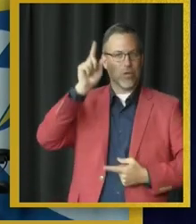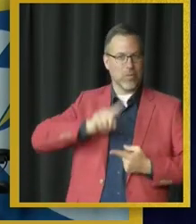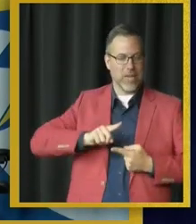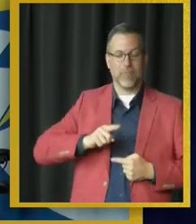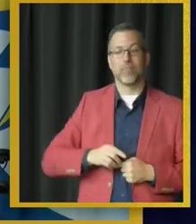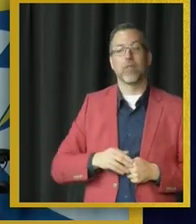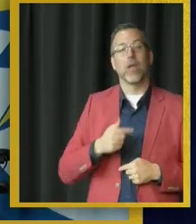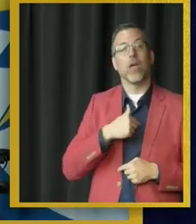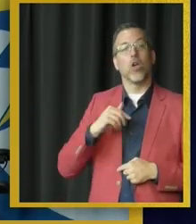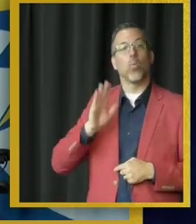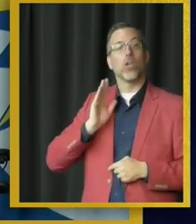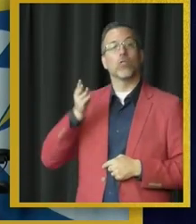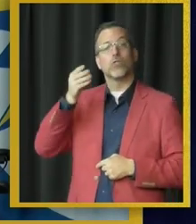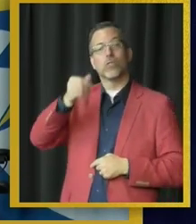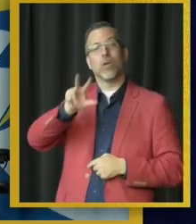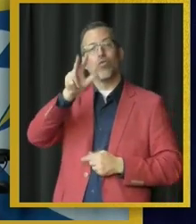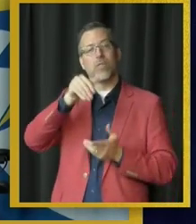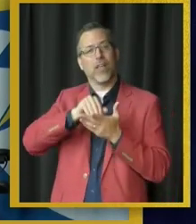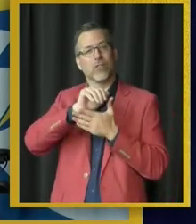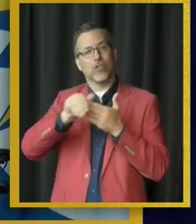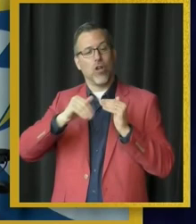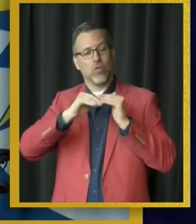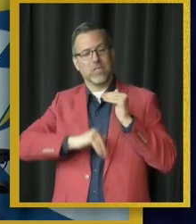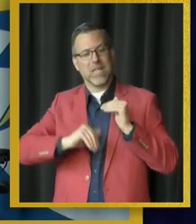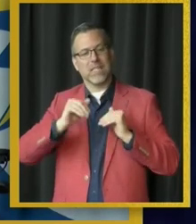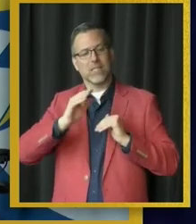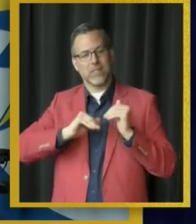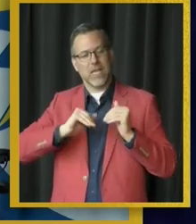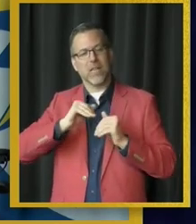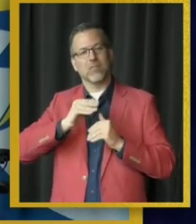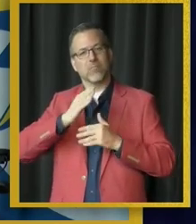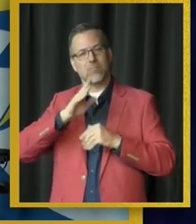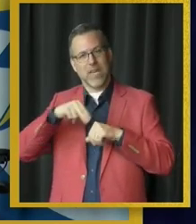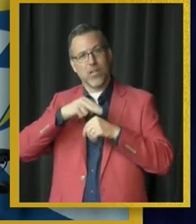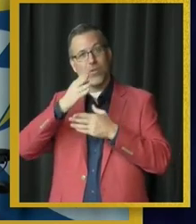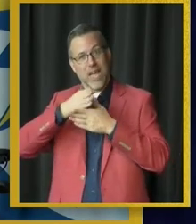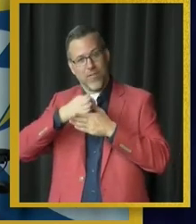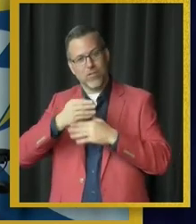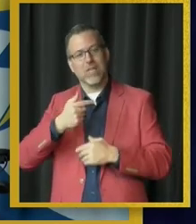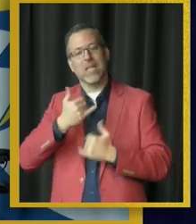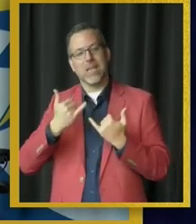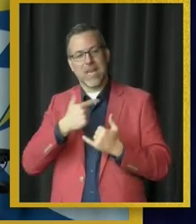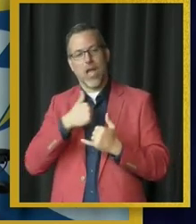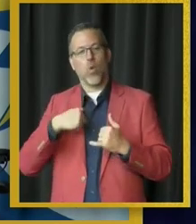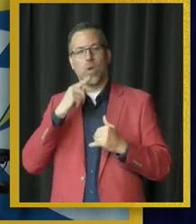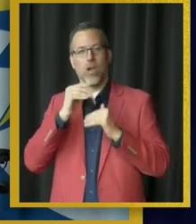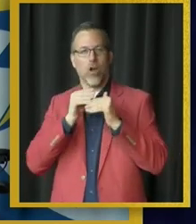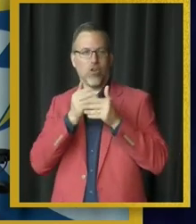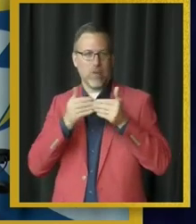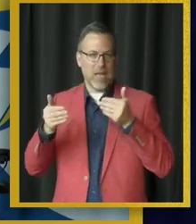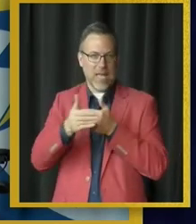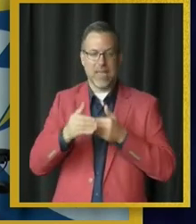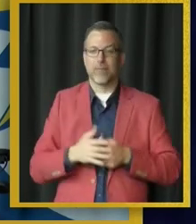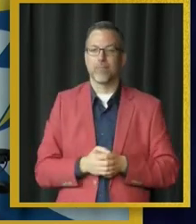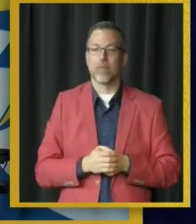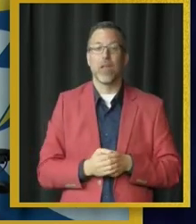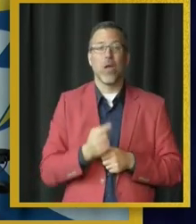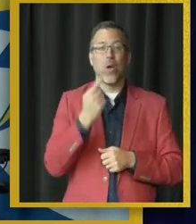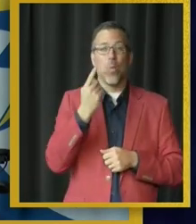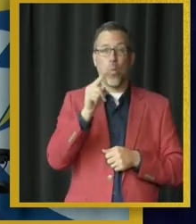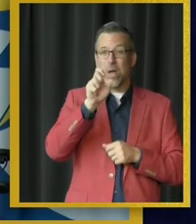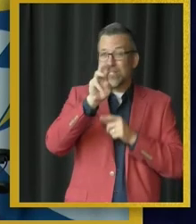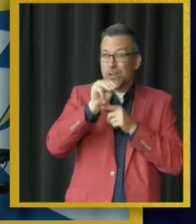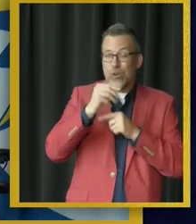$3,000 less per student than the national average. Now we are ahead. And in just one term, we've done